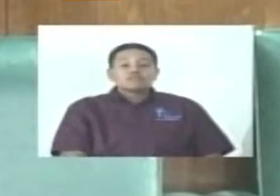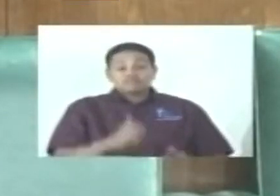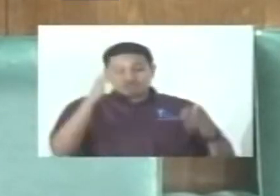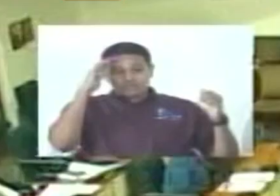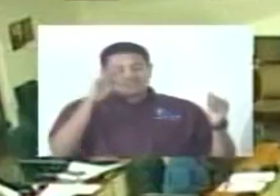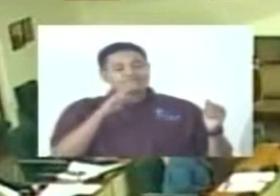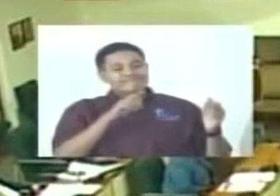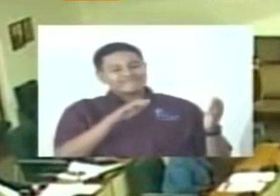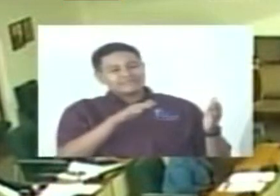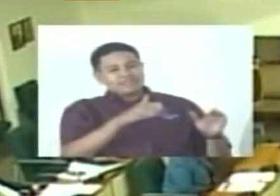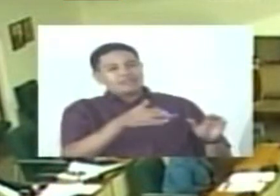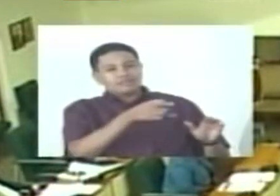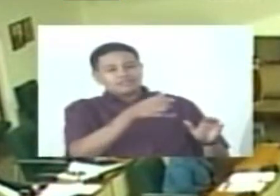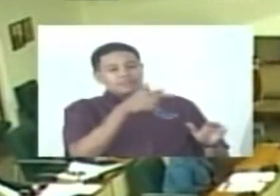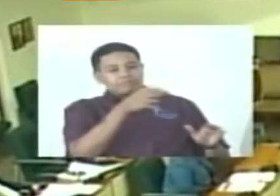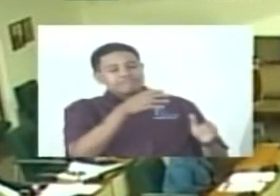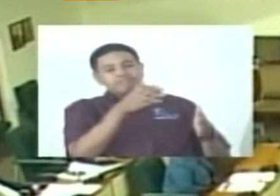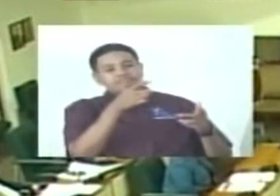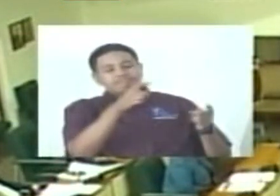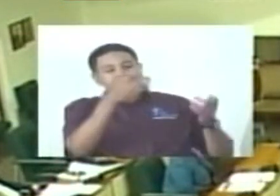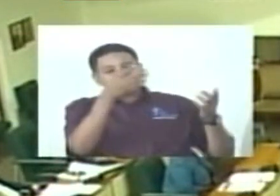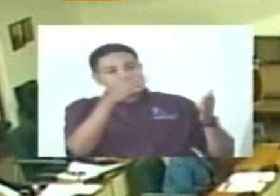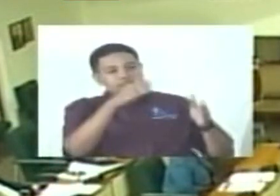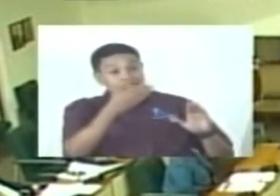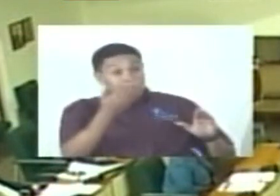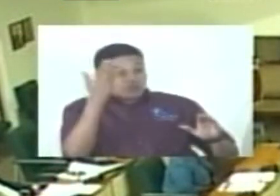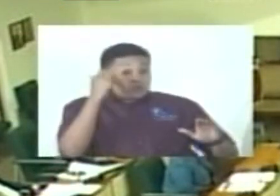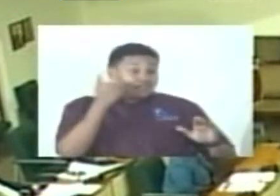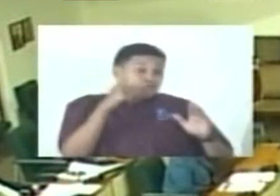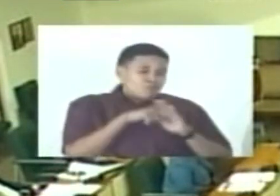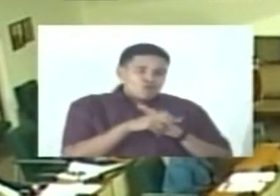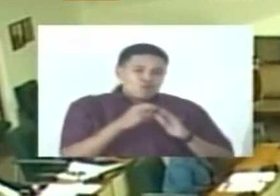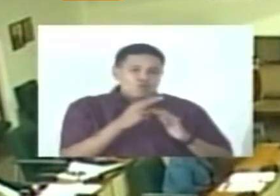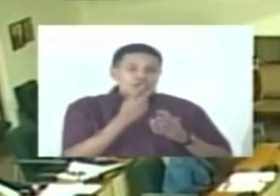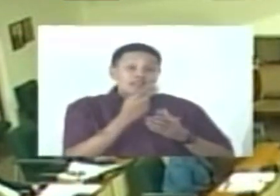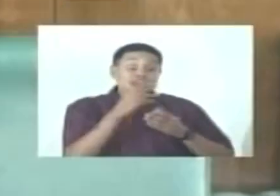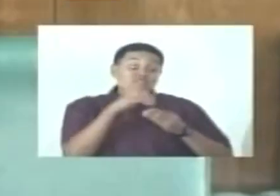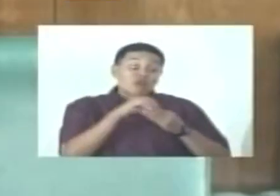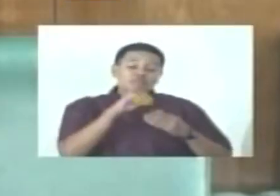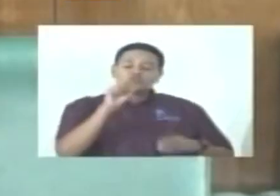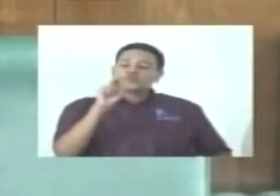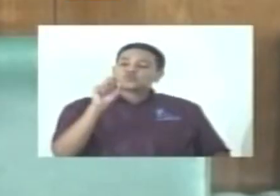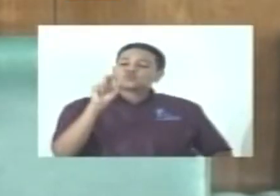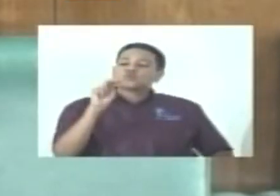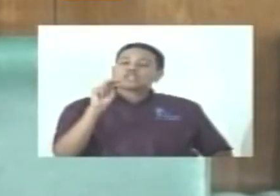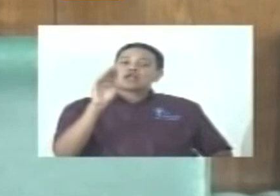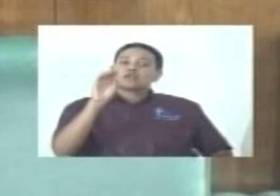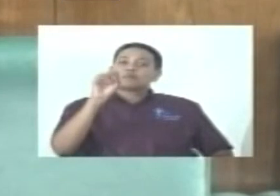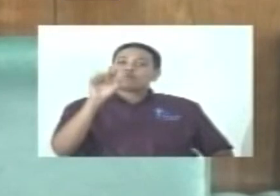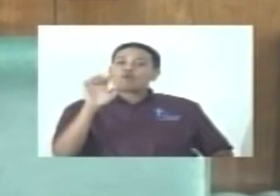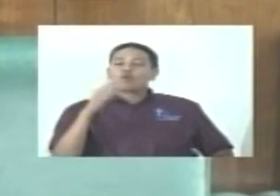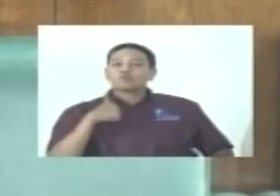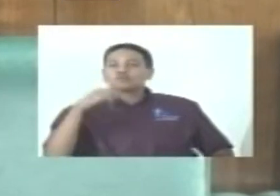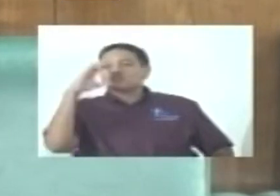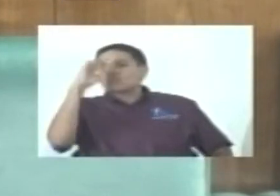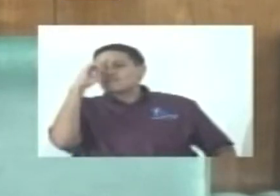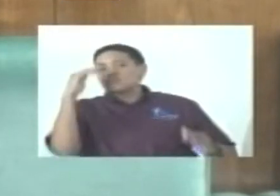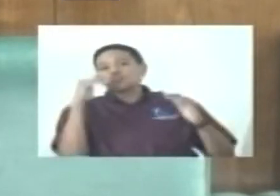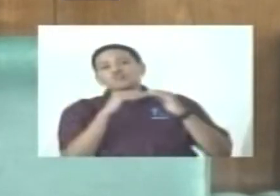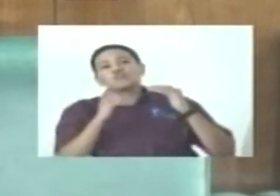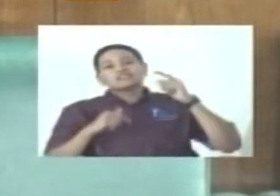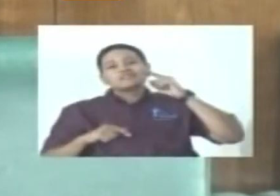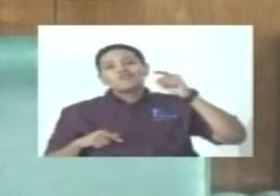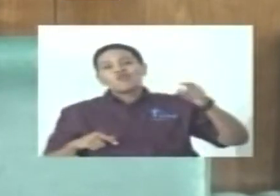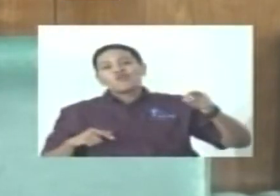The homicide involving Susan Bogle, for whom we seek justice,